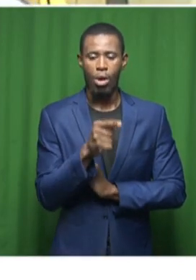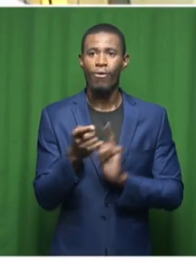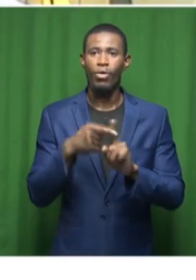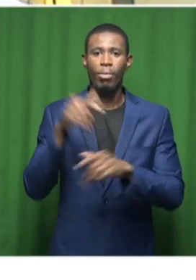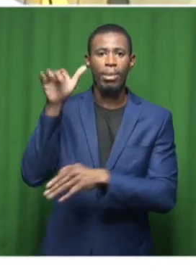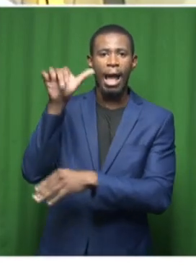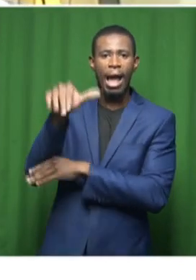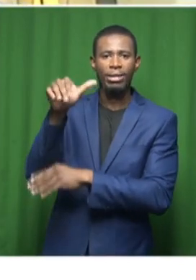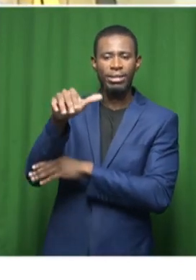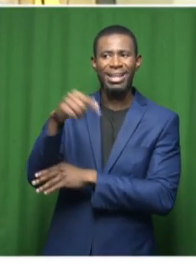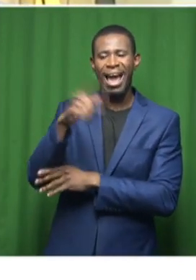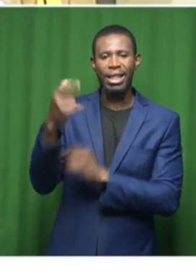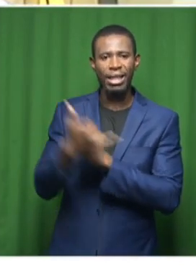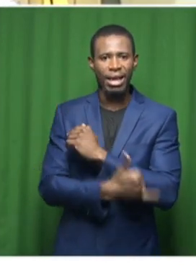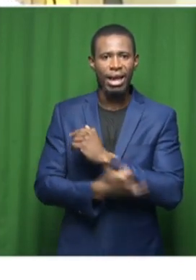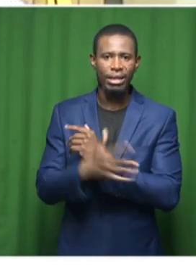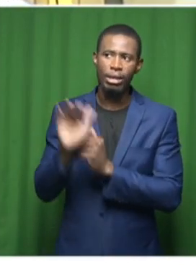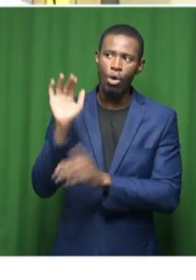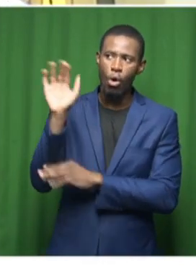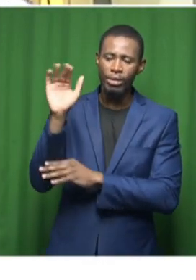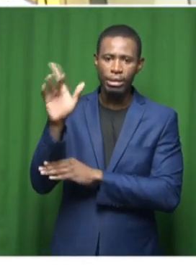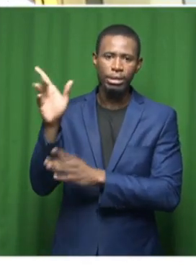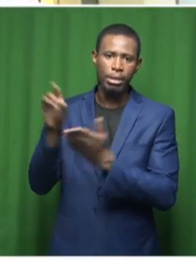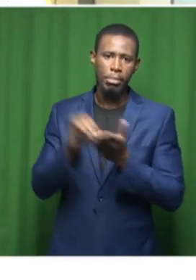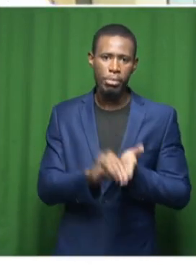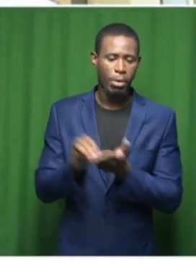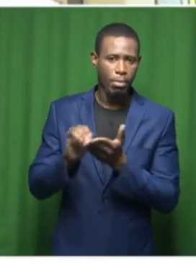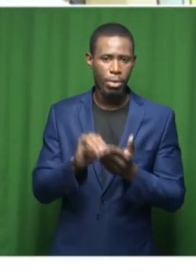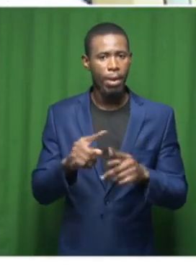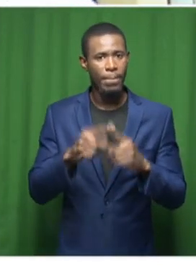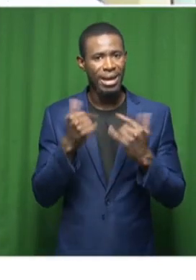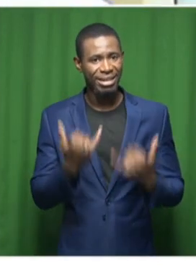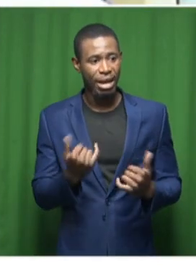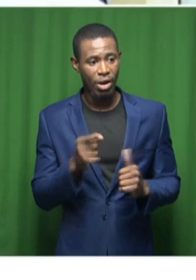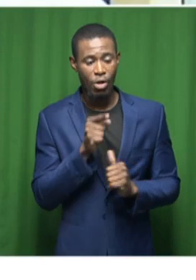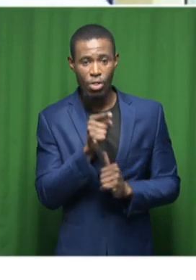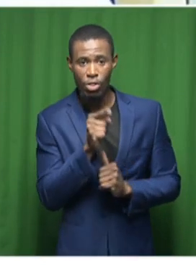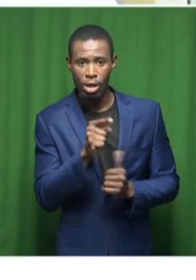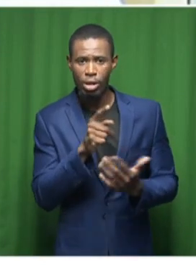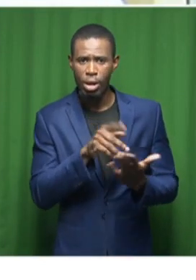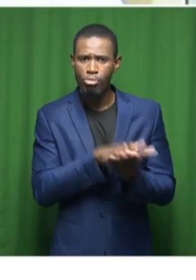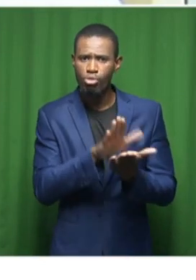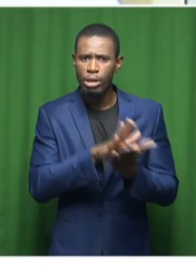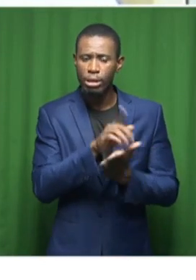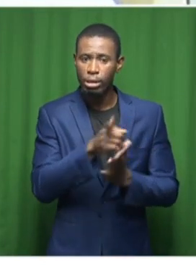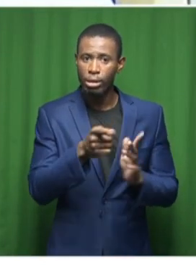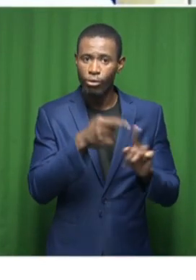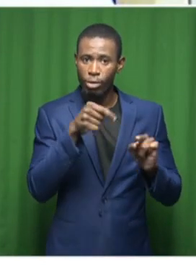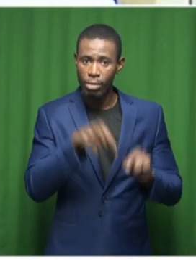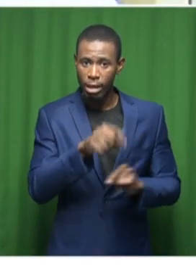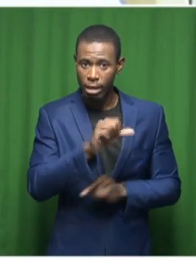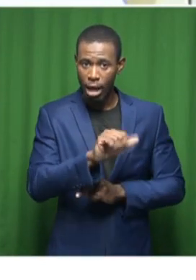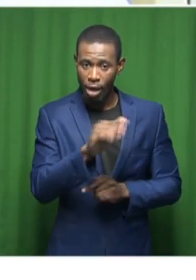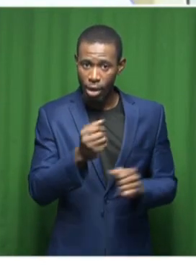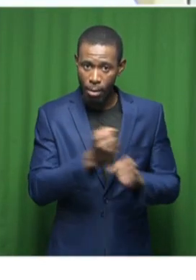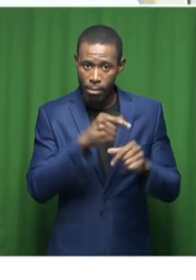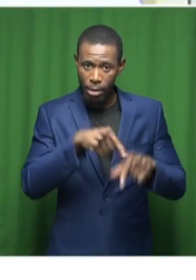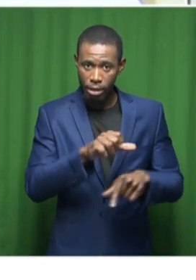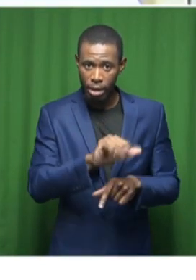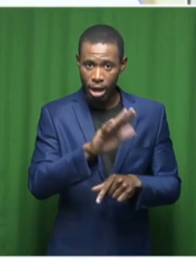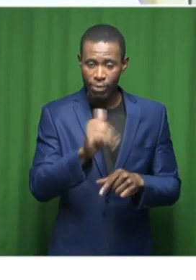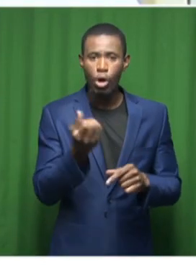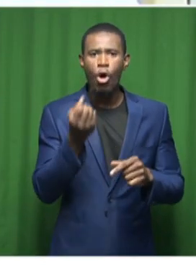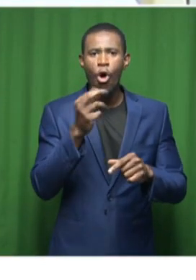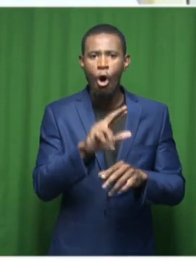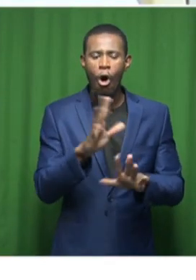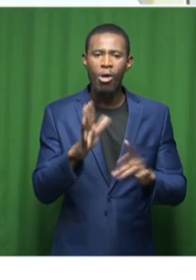imported from other countries. Just what is the genesis of this particular printer? Is it a fully fledged South African project,